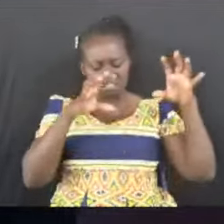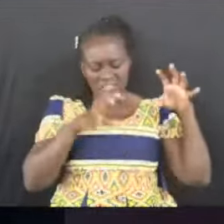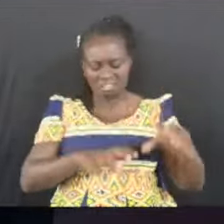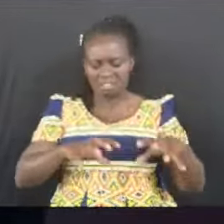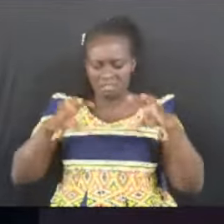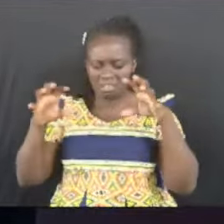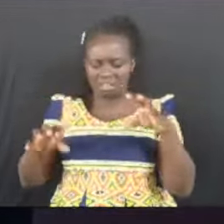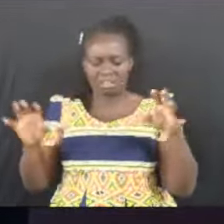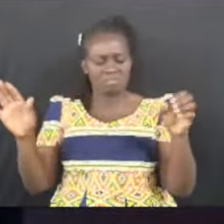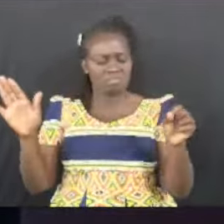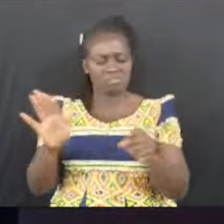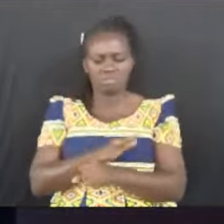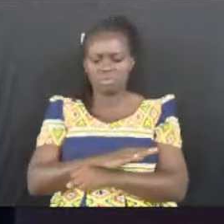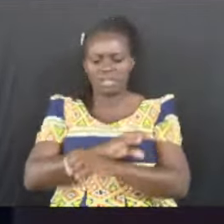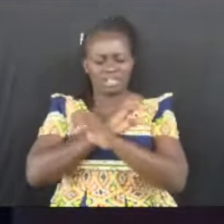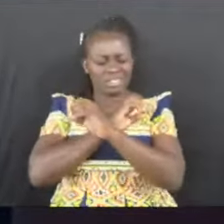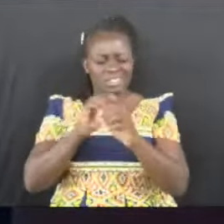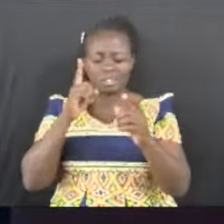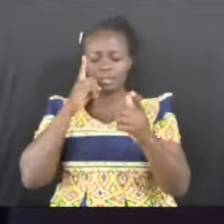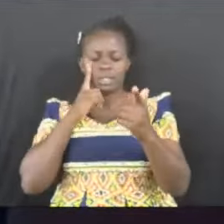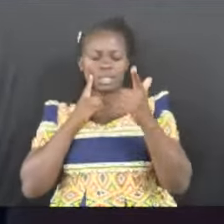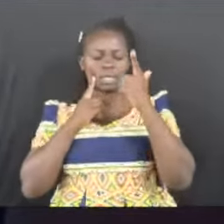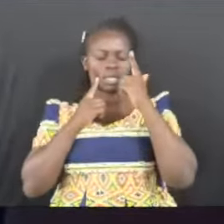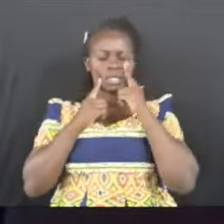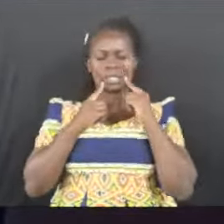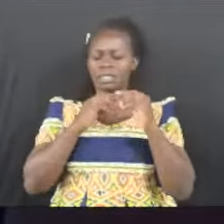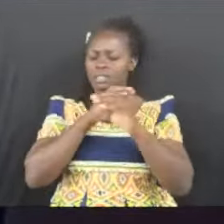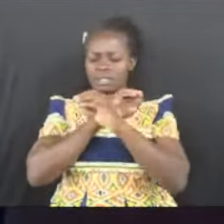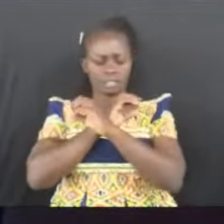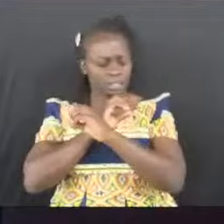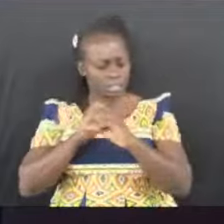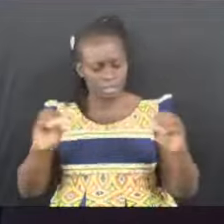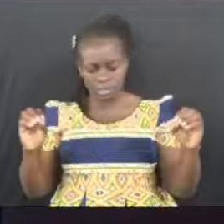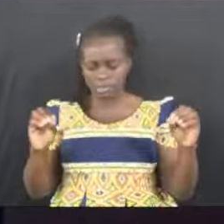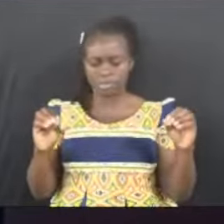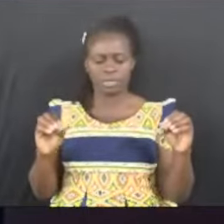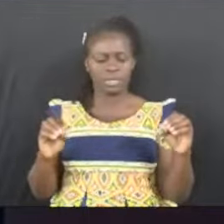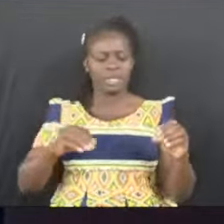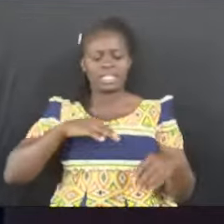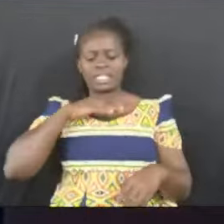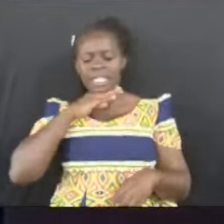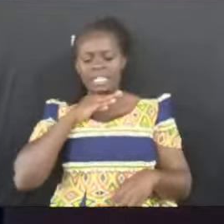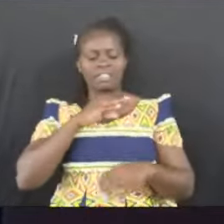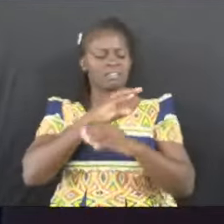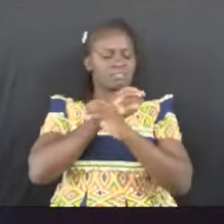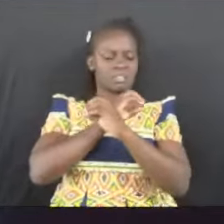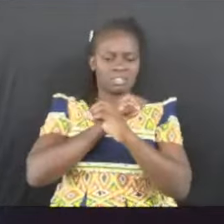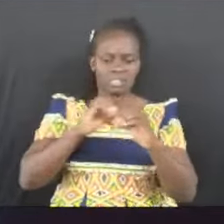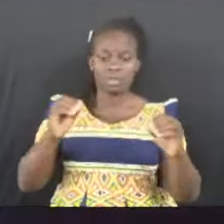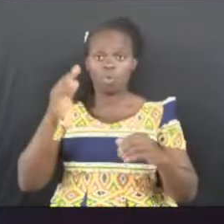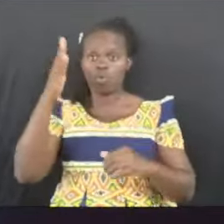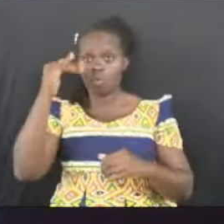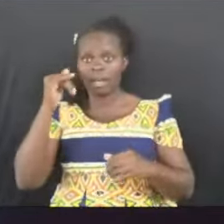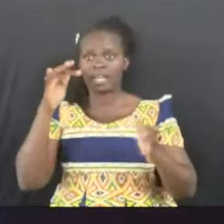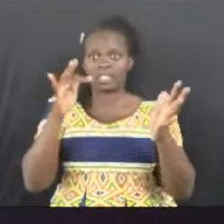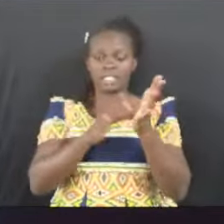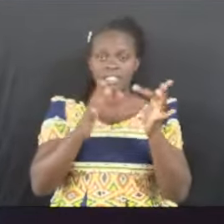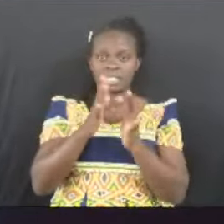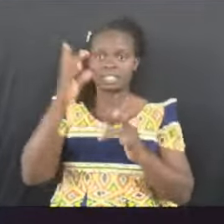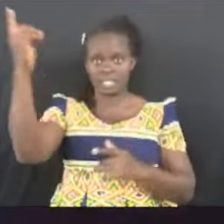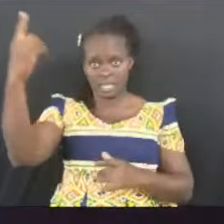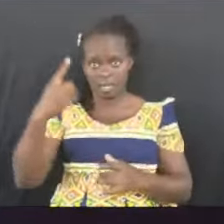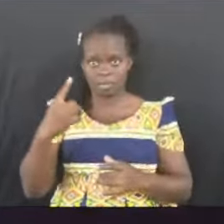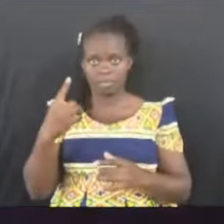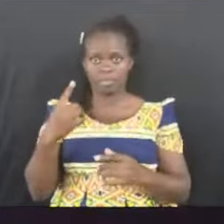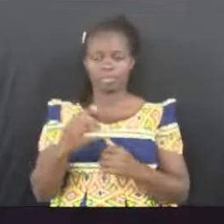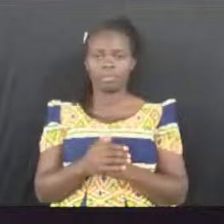no more mourning, weeping, crying, no more death. Why? Because Jesus is coming again. And